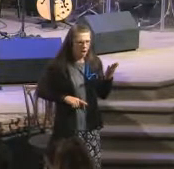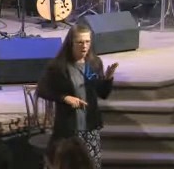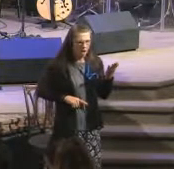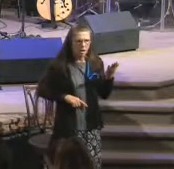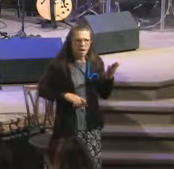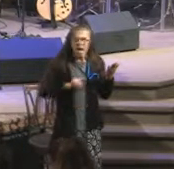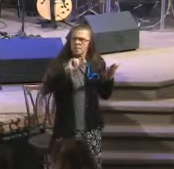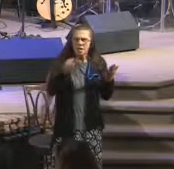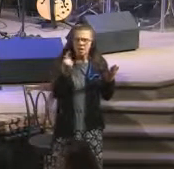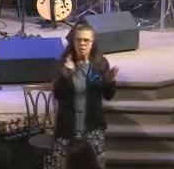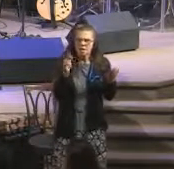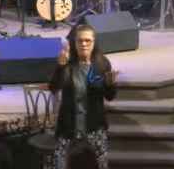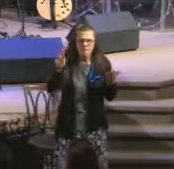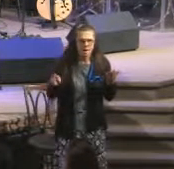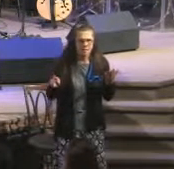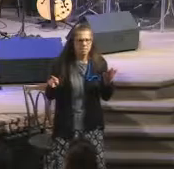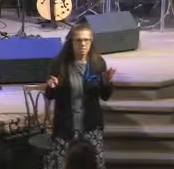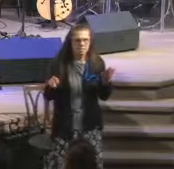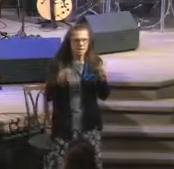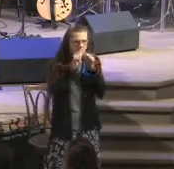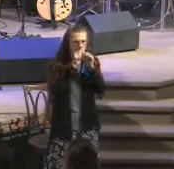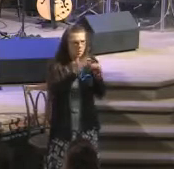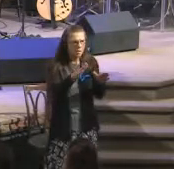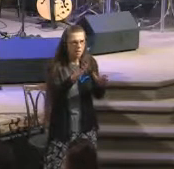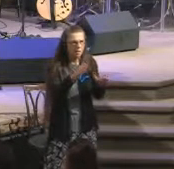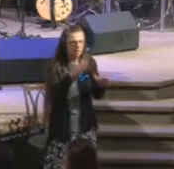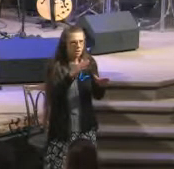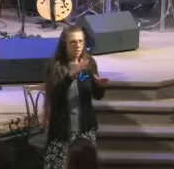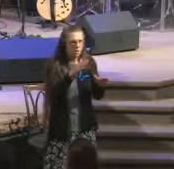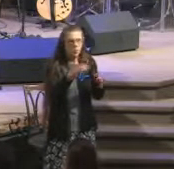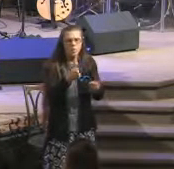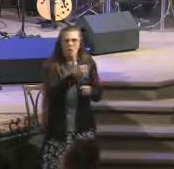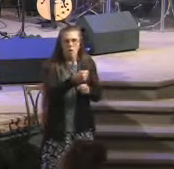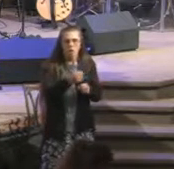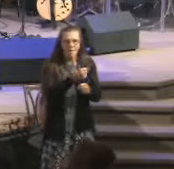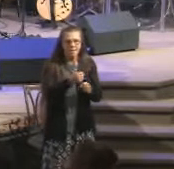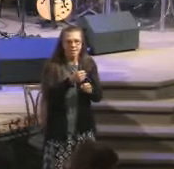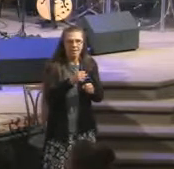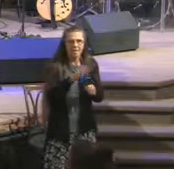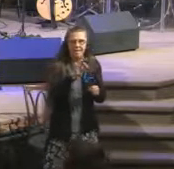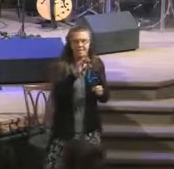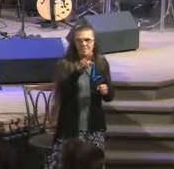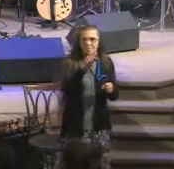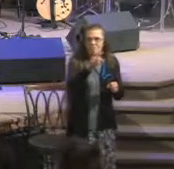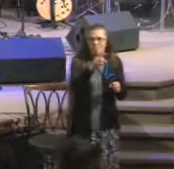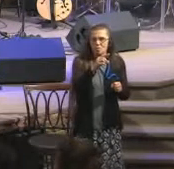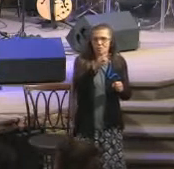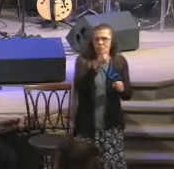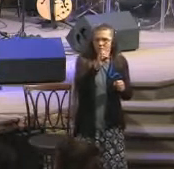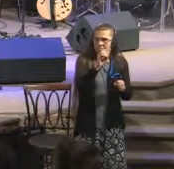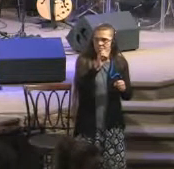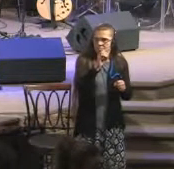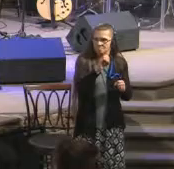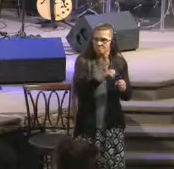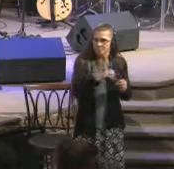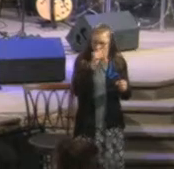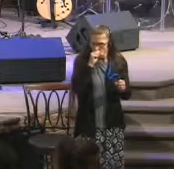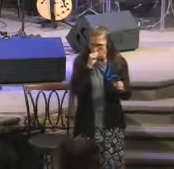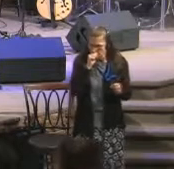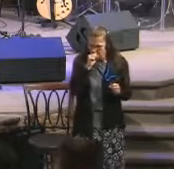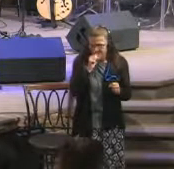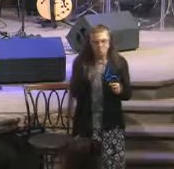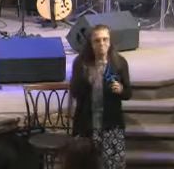I'm the only pastor that's going to bless you with coffee and fudge. No other pastor tells you to do that. I'm going to ask you to get some